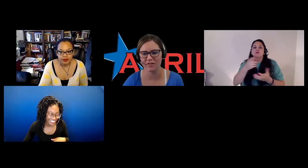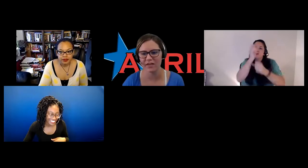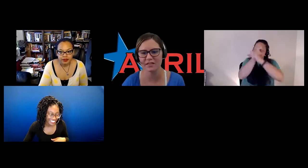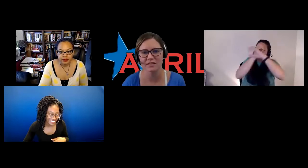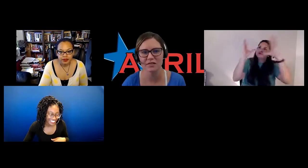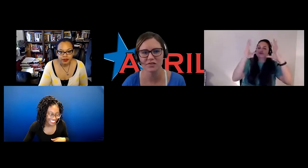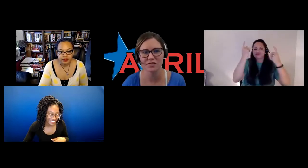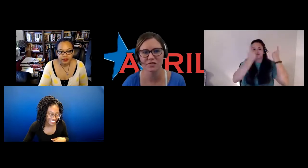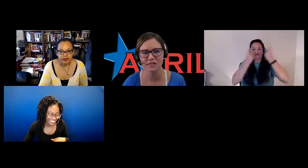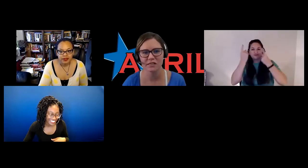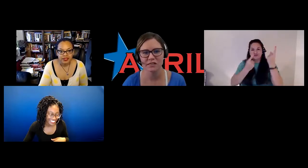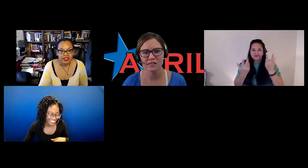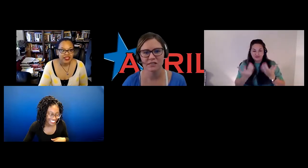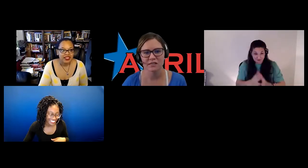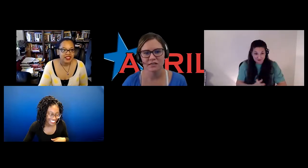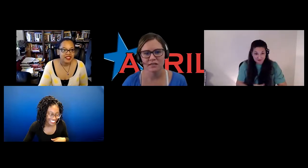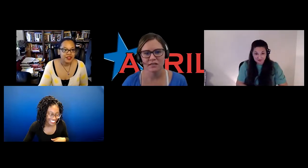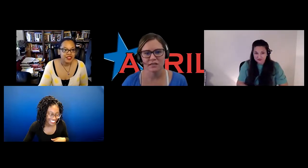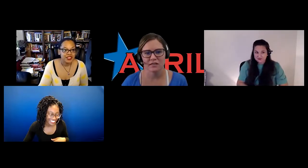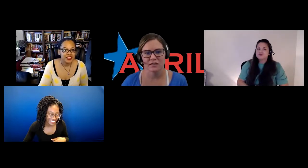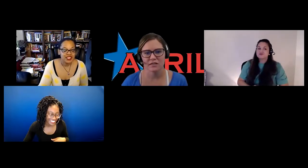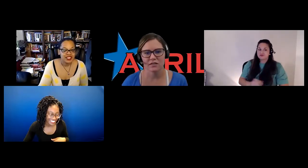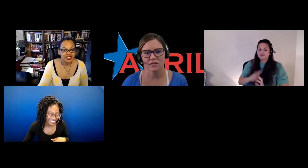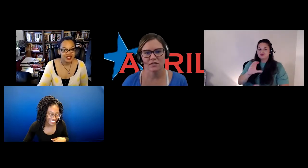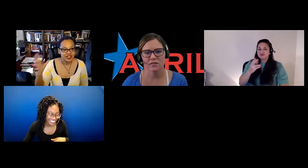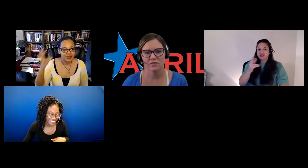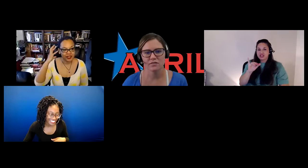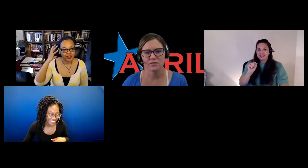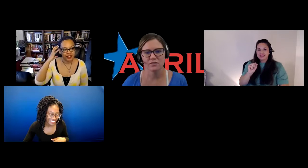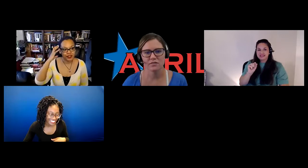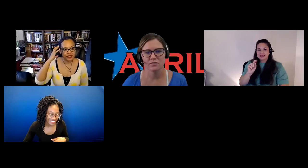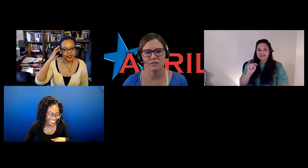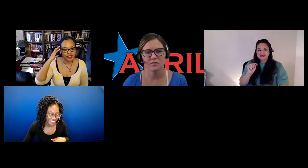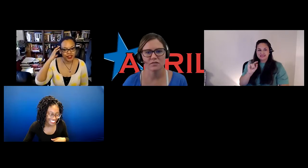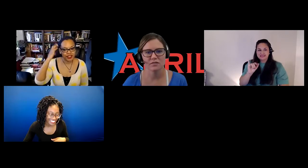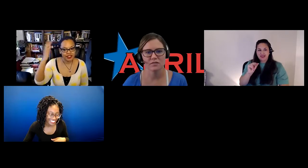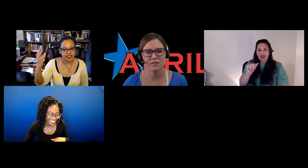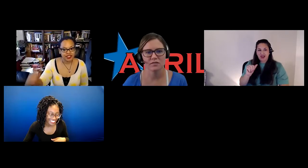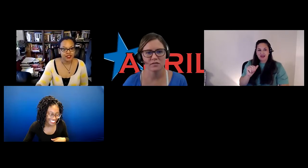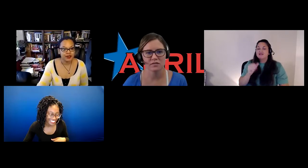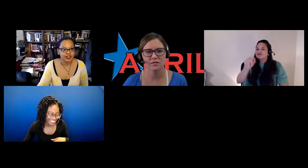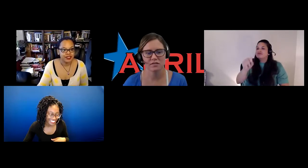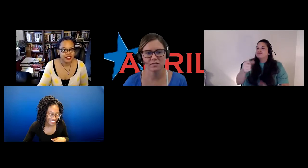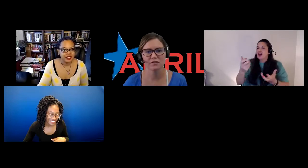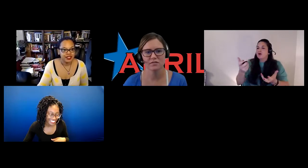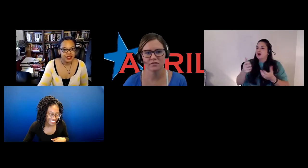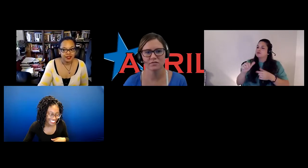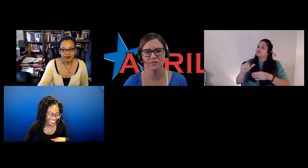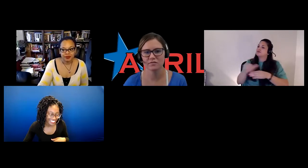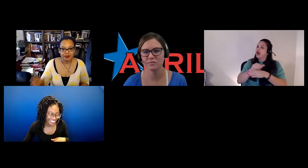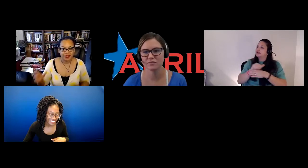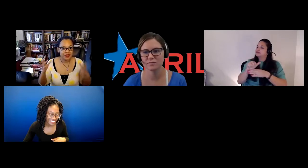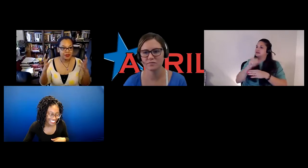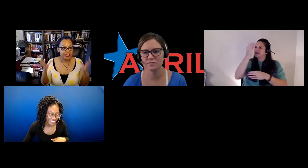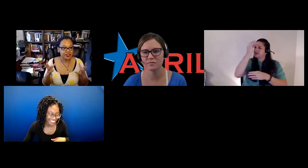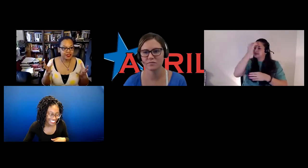think of, I guess. Yeah, and so we're trying to think, like doing a exercise around